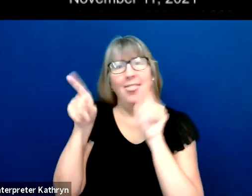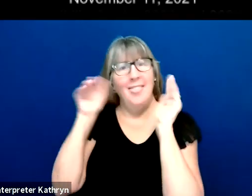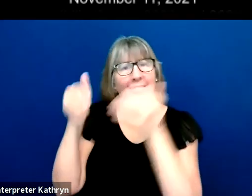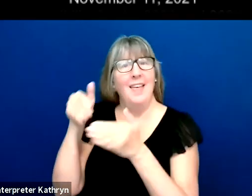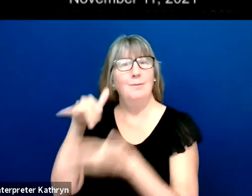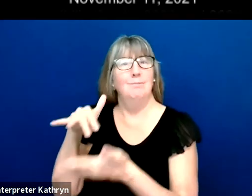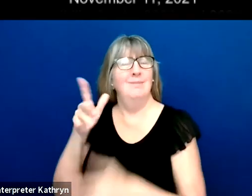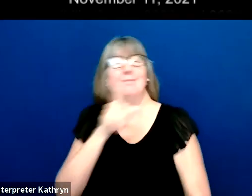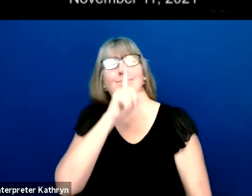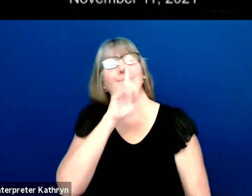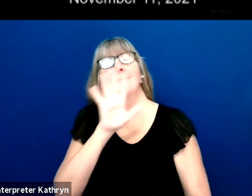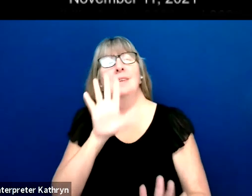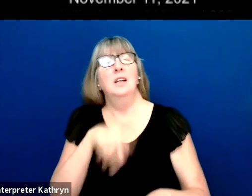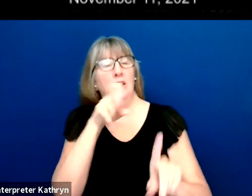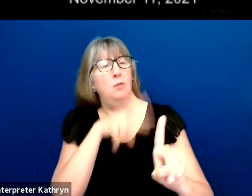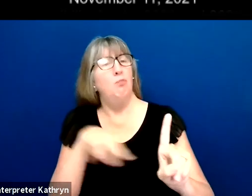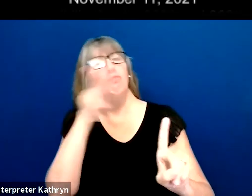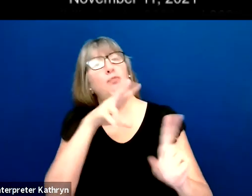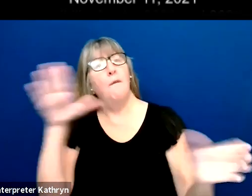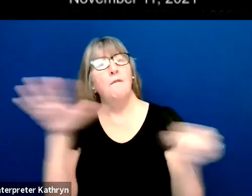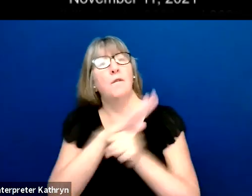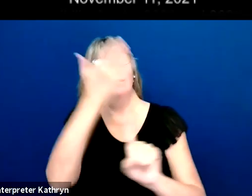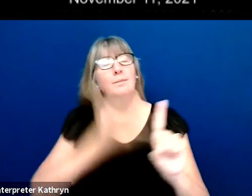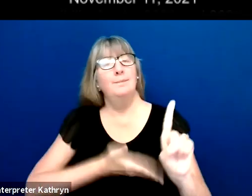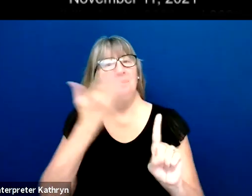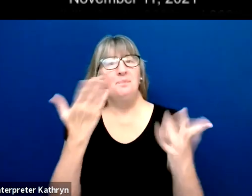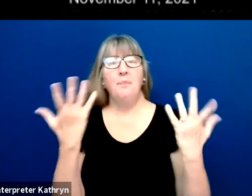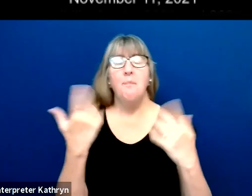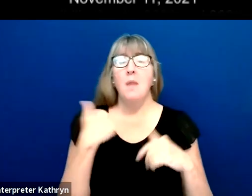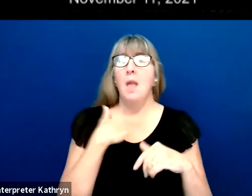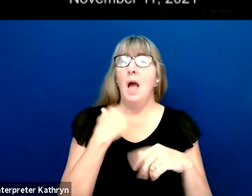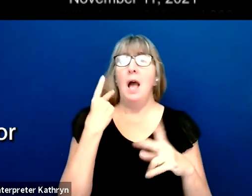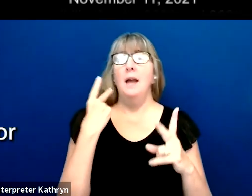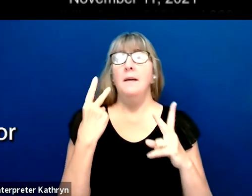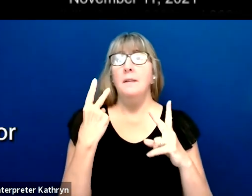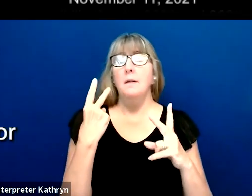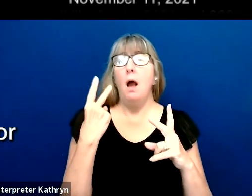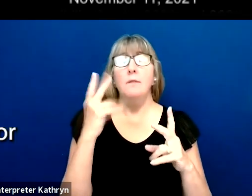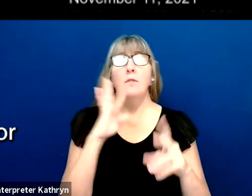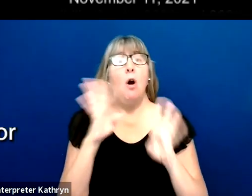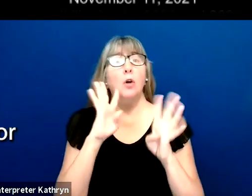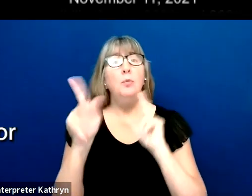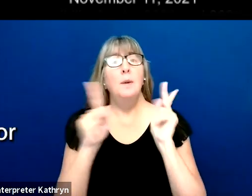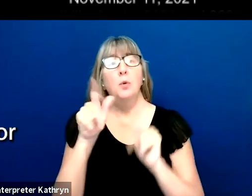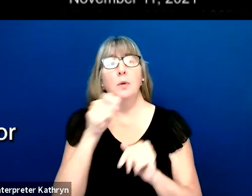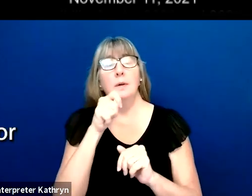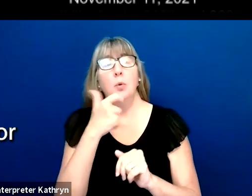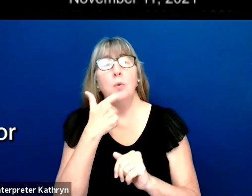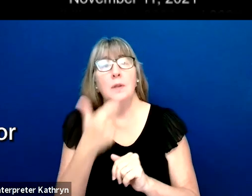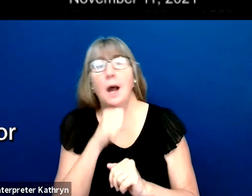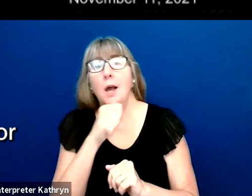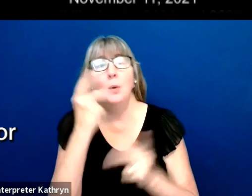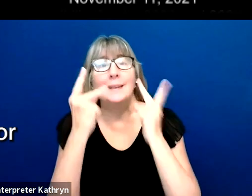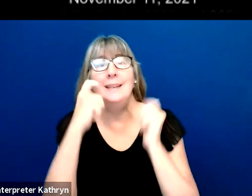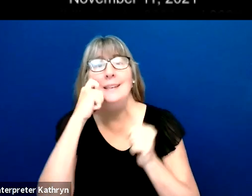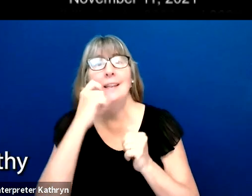of conversations with people who are totally blind who say, I don't see skin color, and actually mean I don't see skin color because I